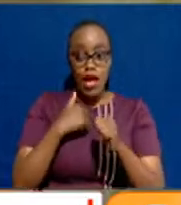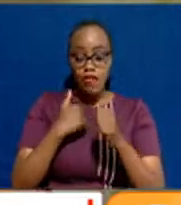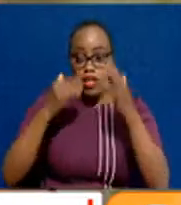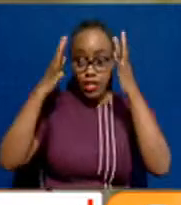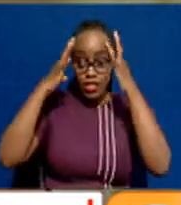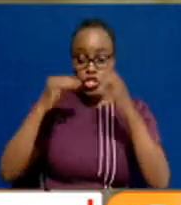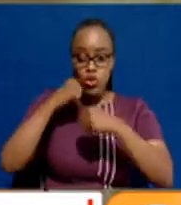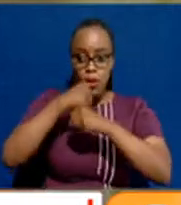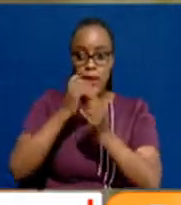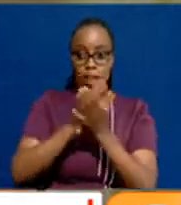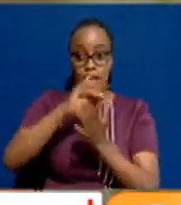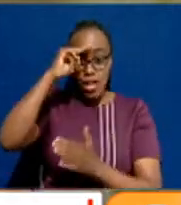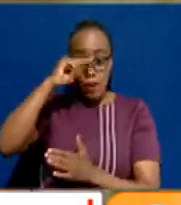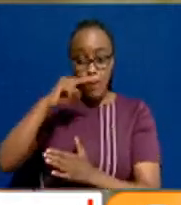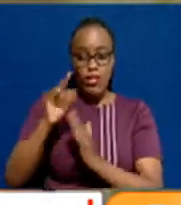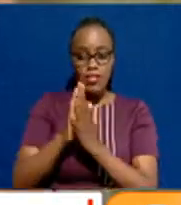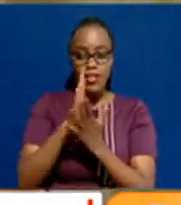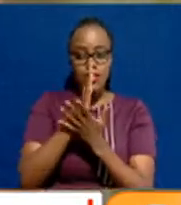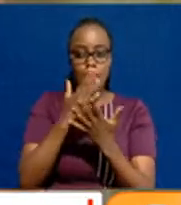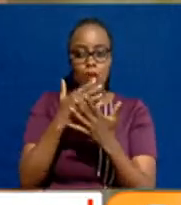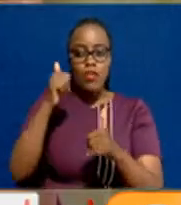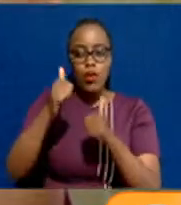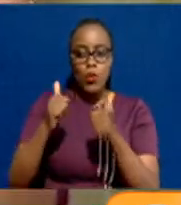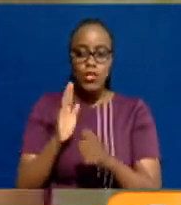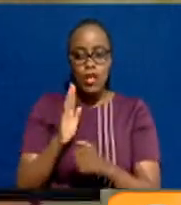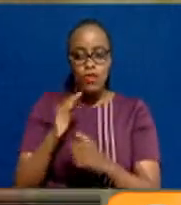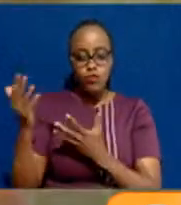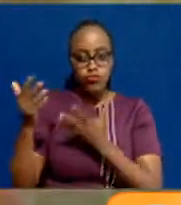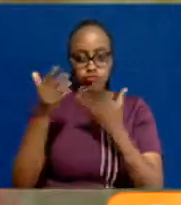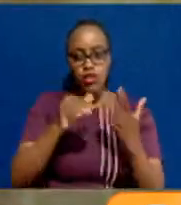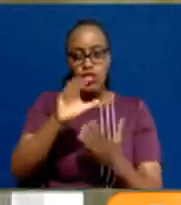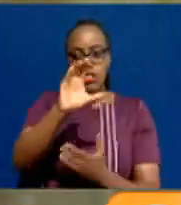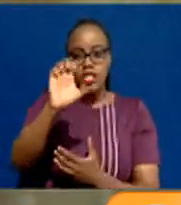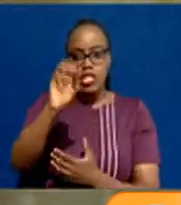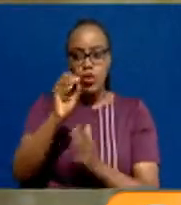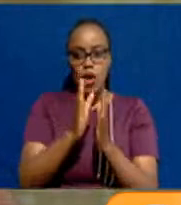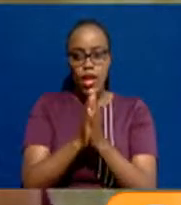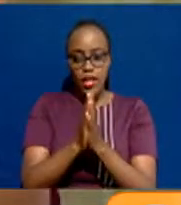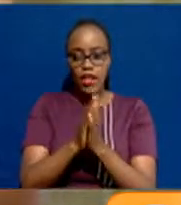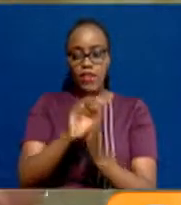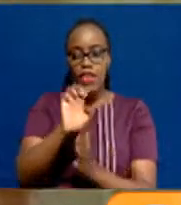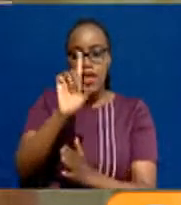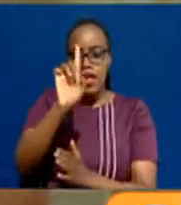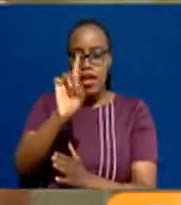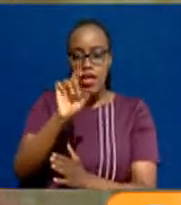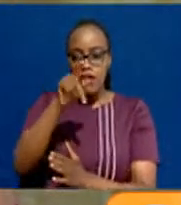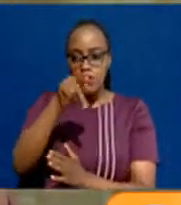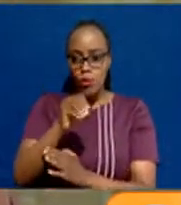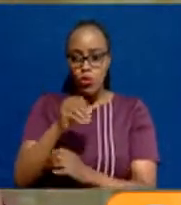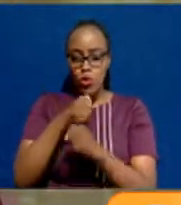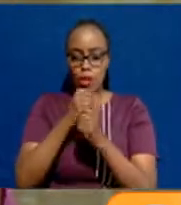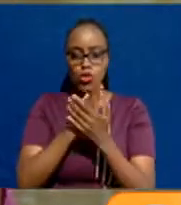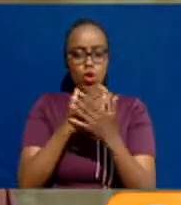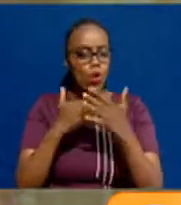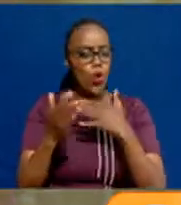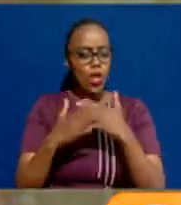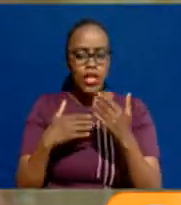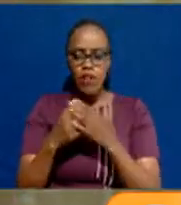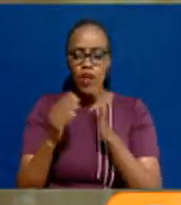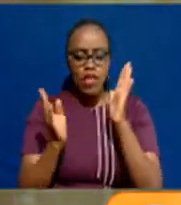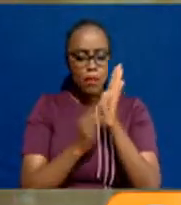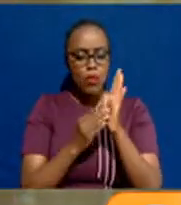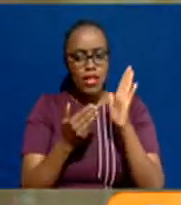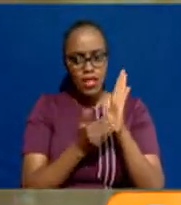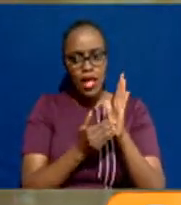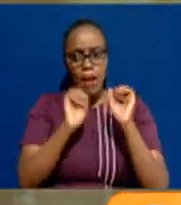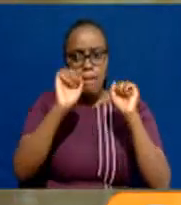making and policies and some of the things that are bought in by the CEO and the exco to be able to ensure that even whatever is being put there